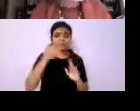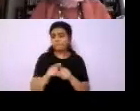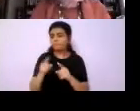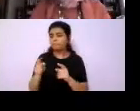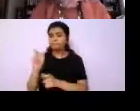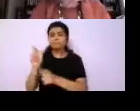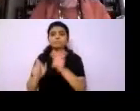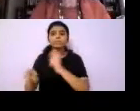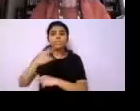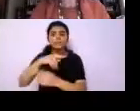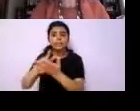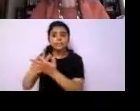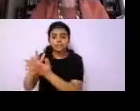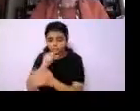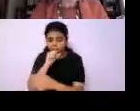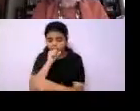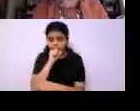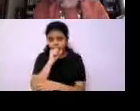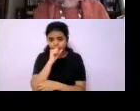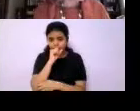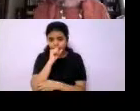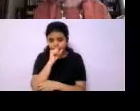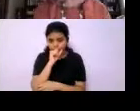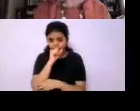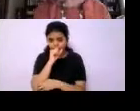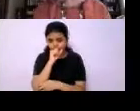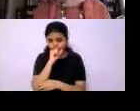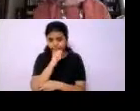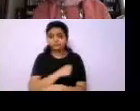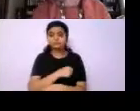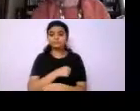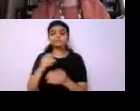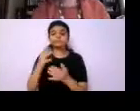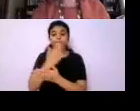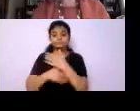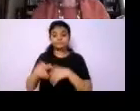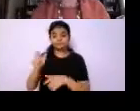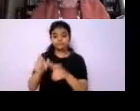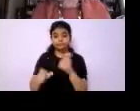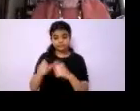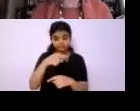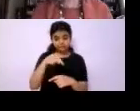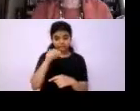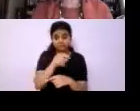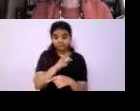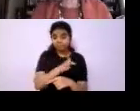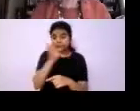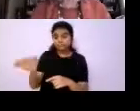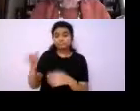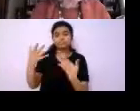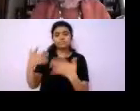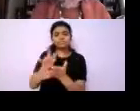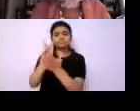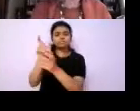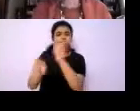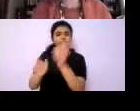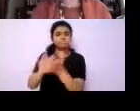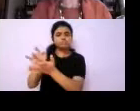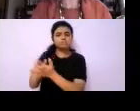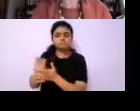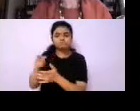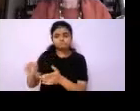and assistance will remain miserly, and full participation and integration of people